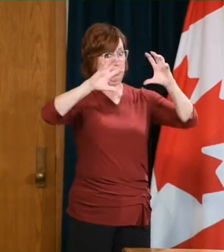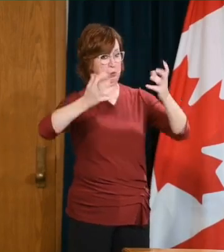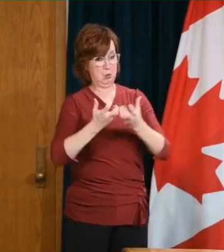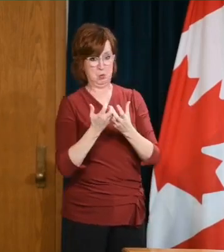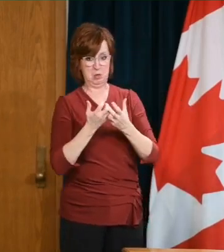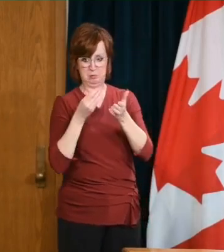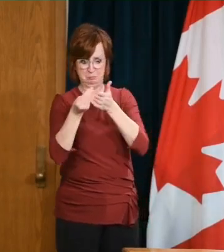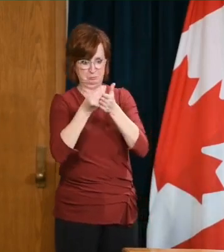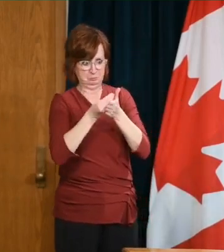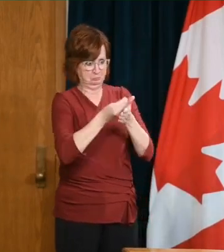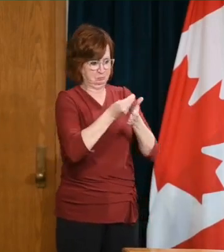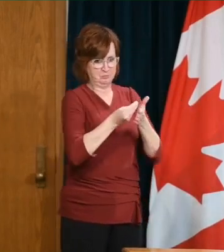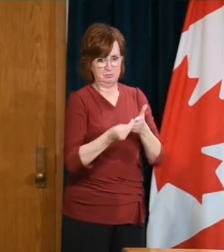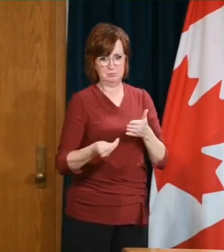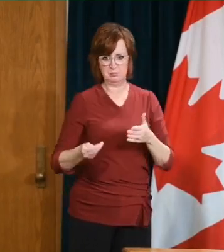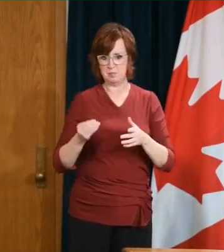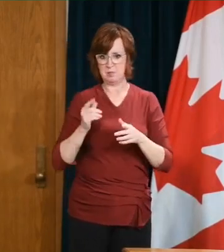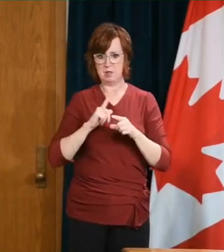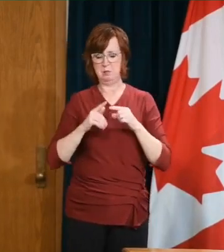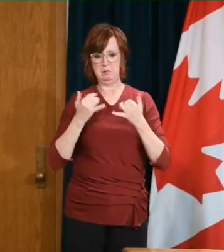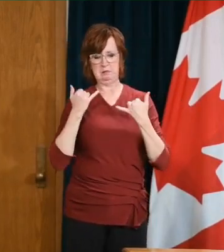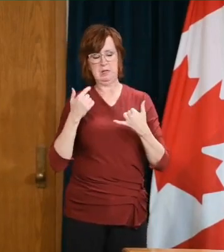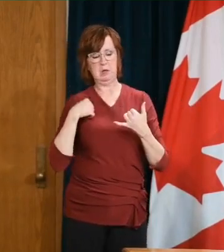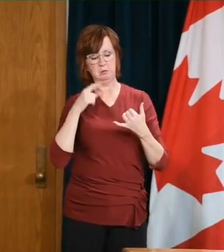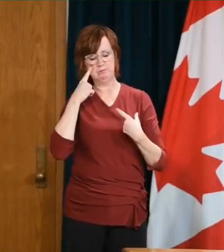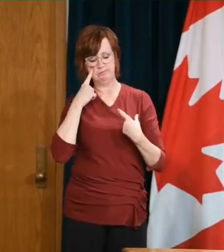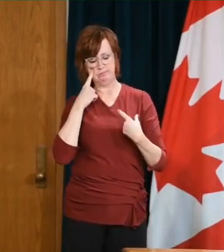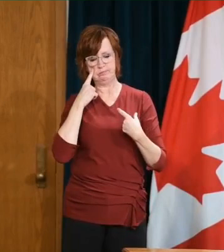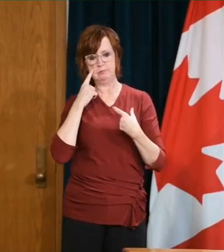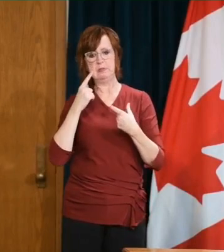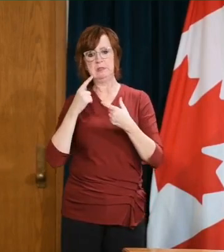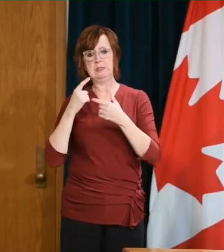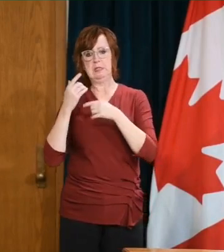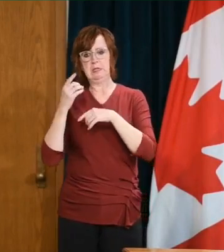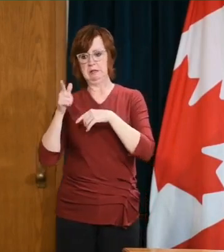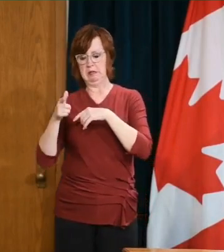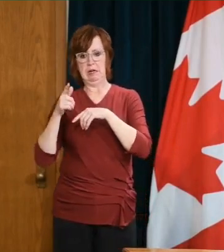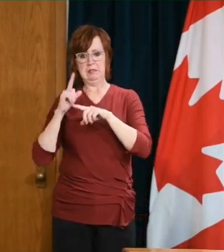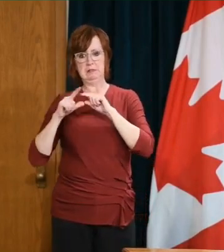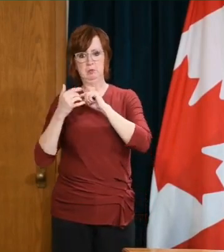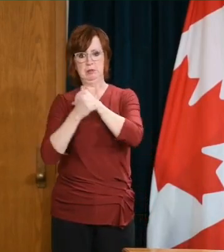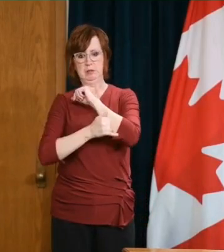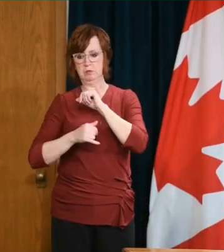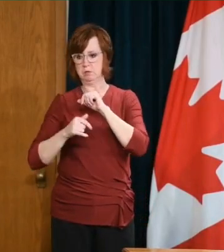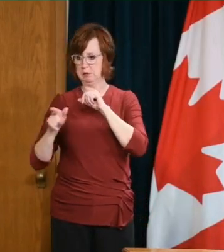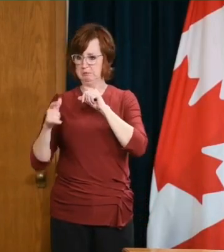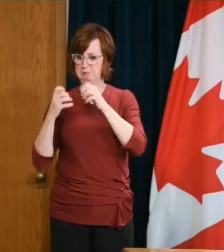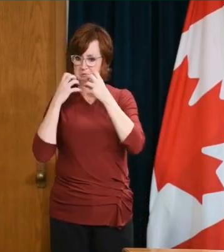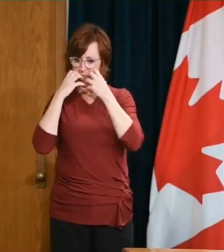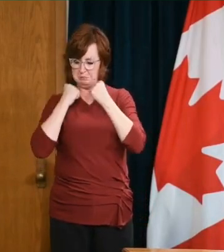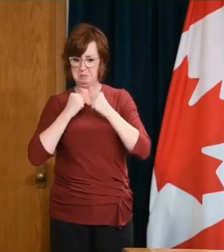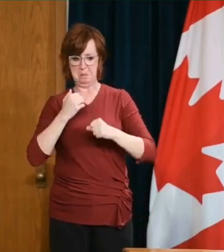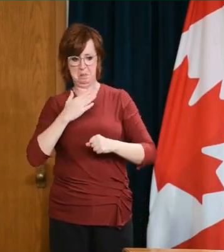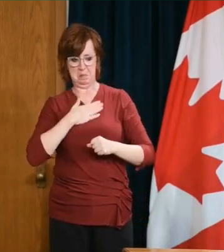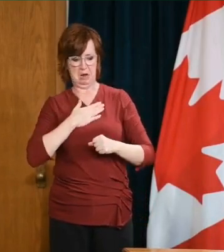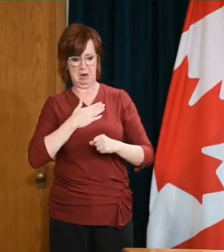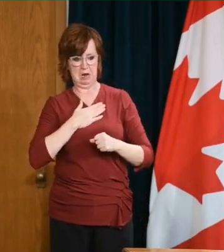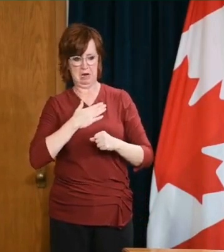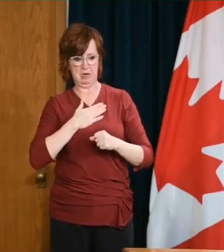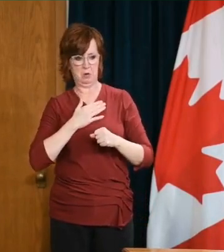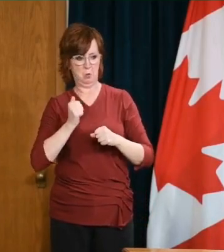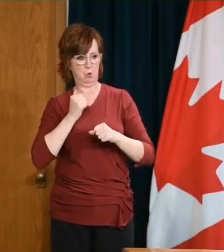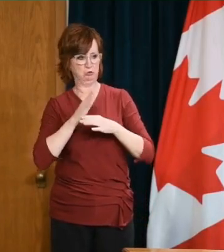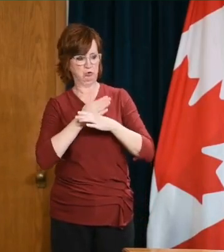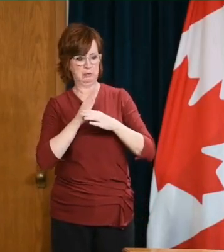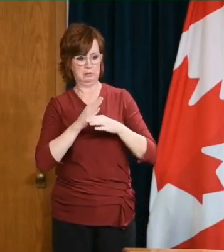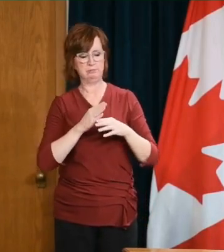make decisions like we saw the U.S. make today, that are making these decisions to protect, in their view, protect their residents.